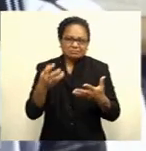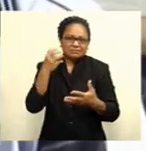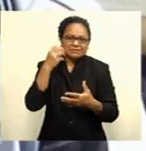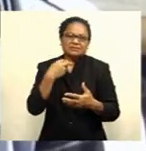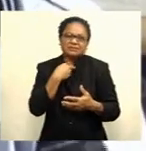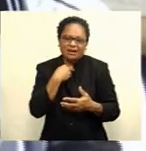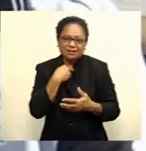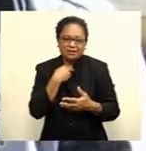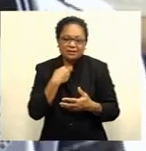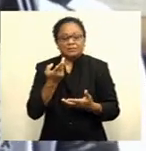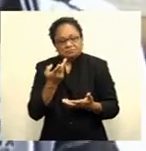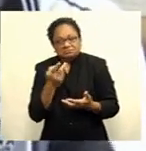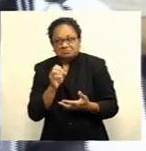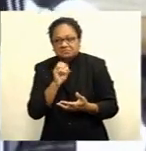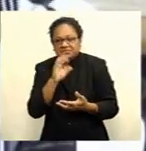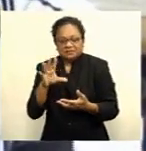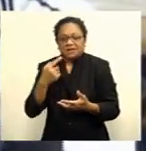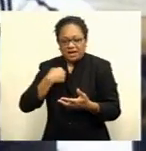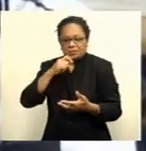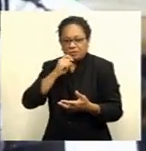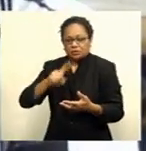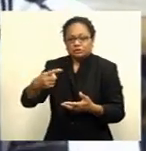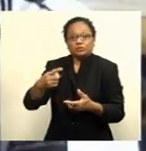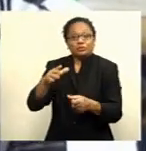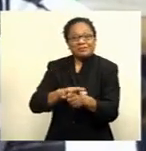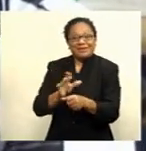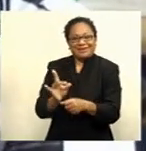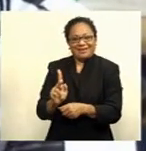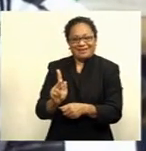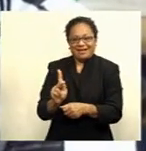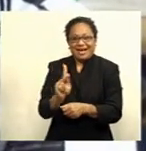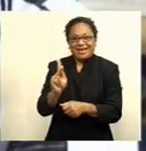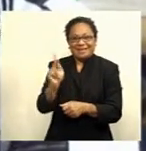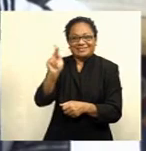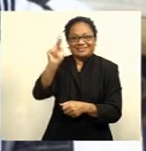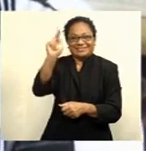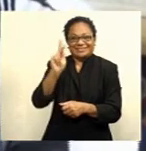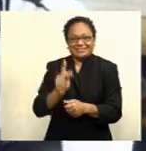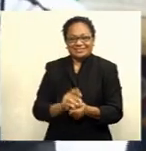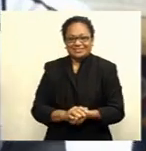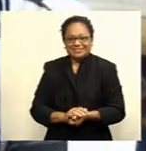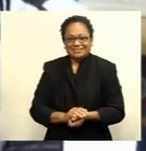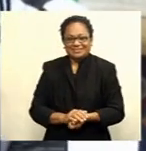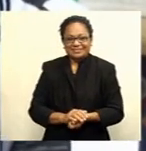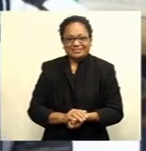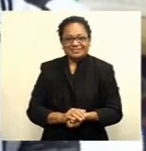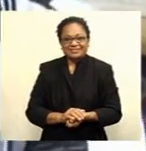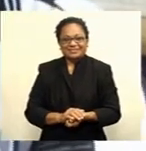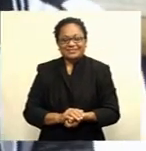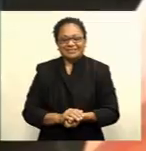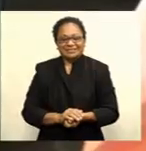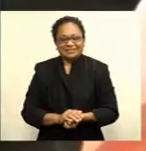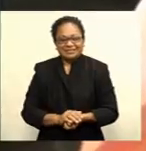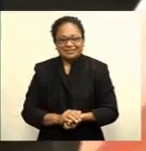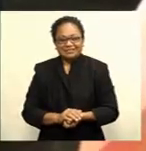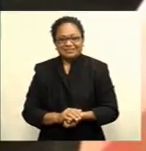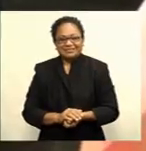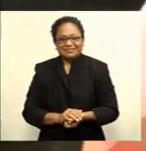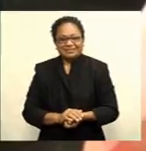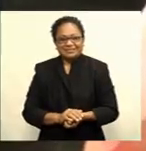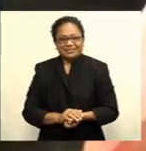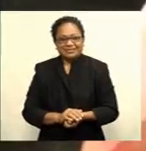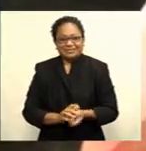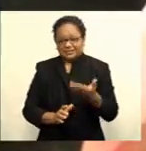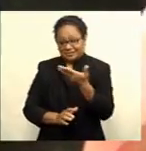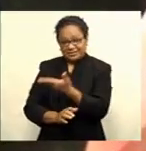still, I'm going to do something, make some kite and just put it over, no? Even I don't supply to the shop. Confined to